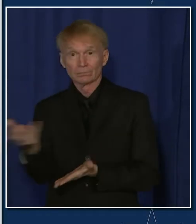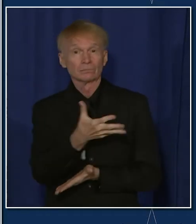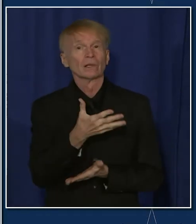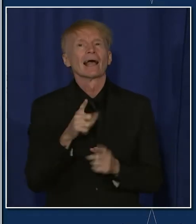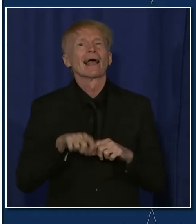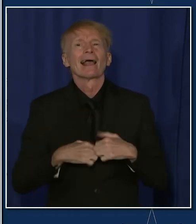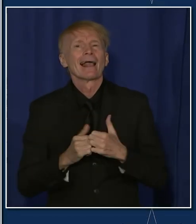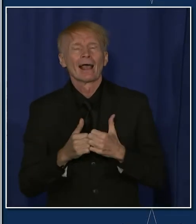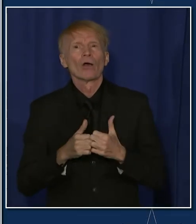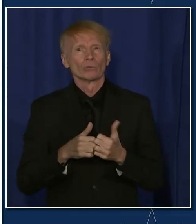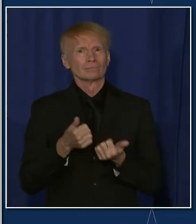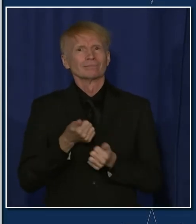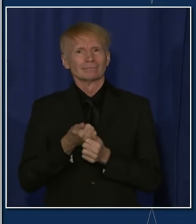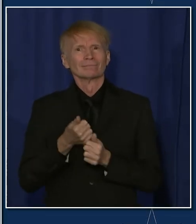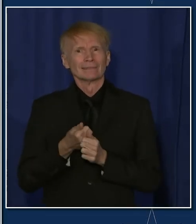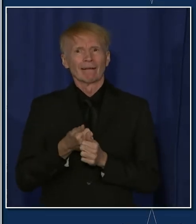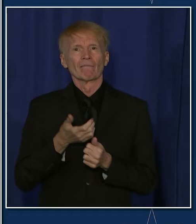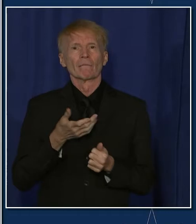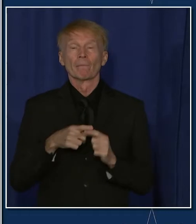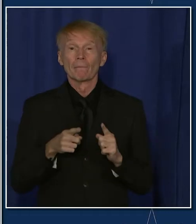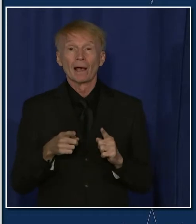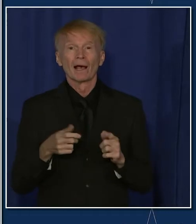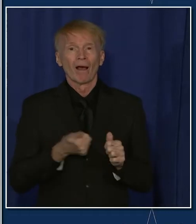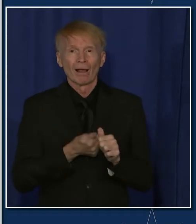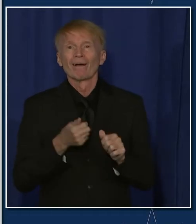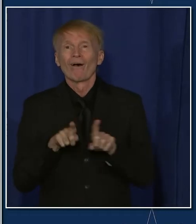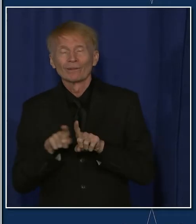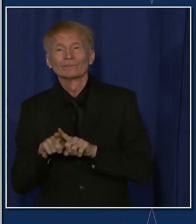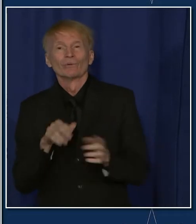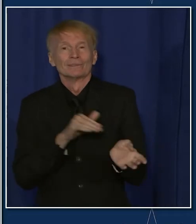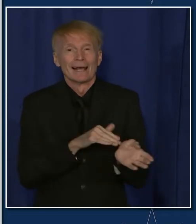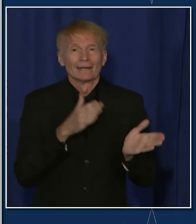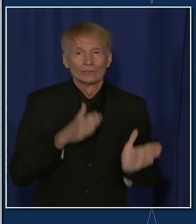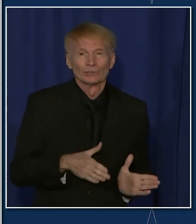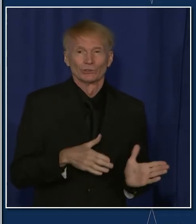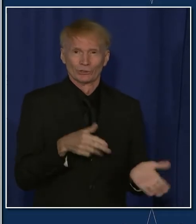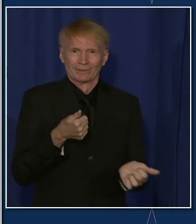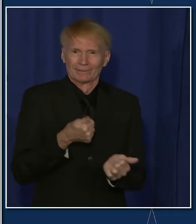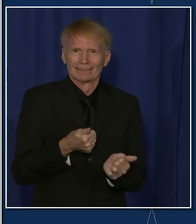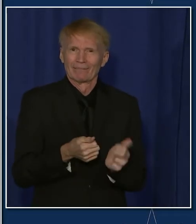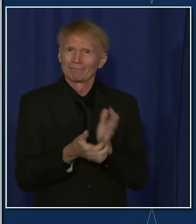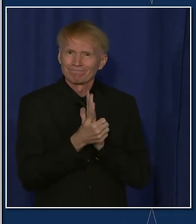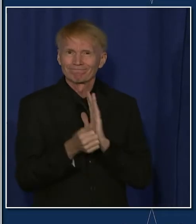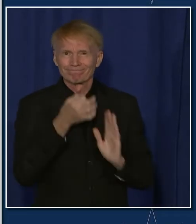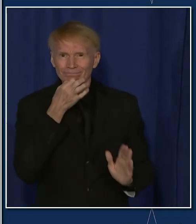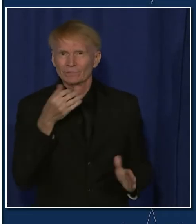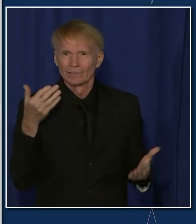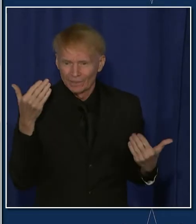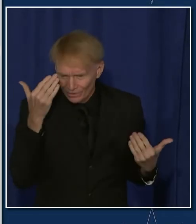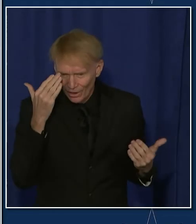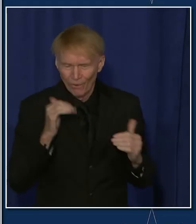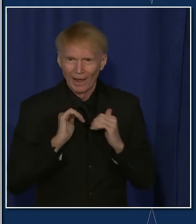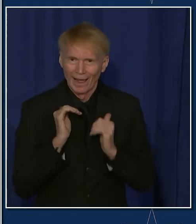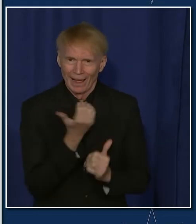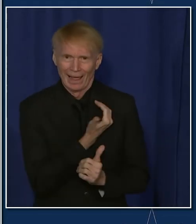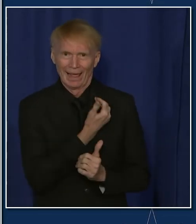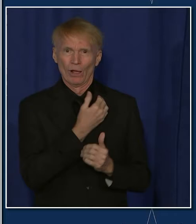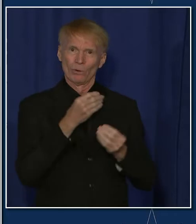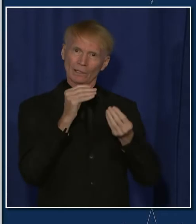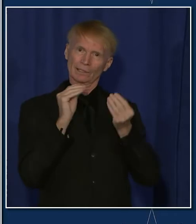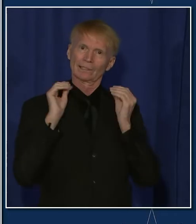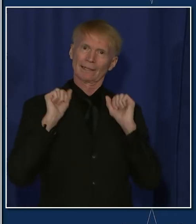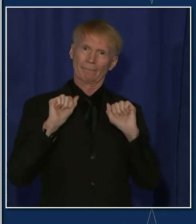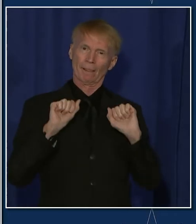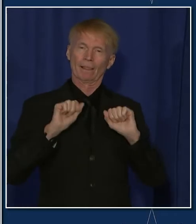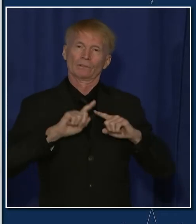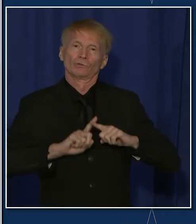communities, but we have healthcare providers, physicians, that are creating our own tables so that we can serve